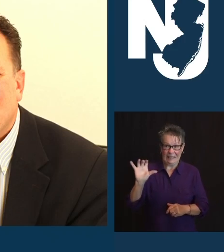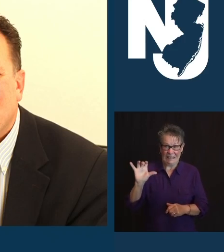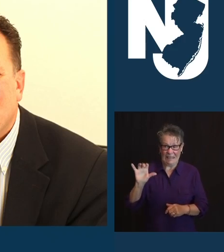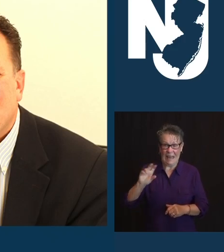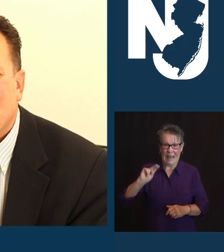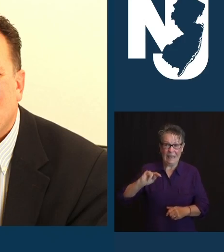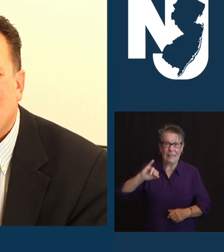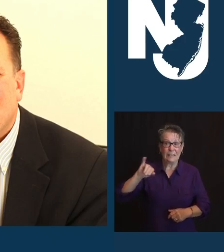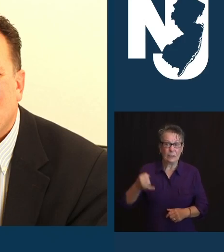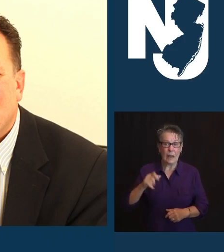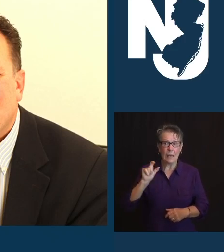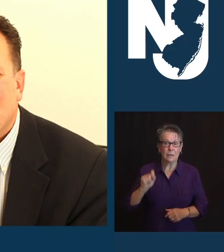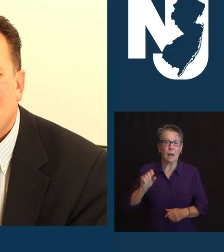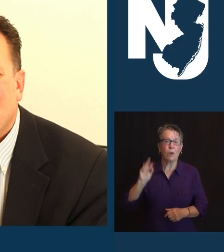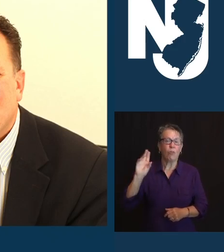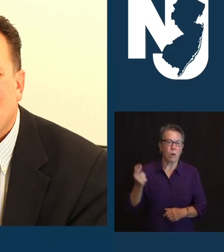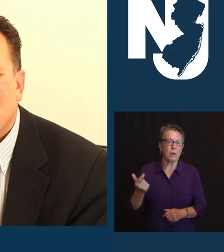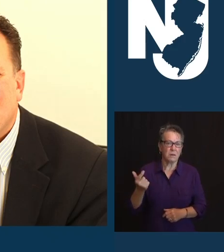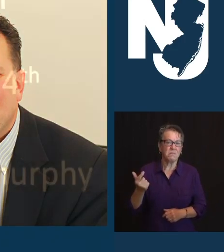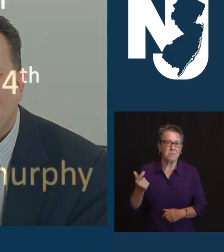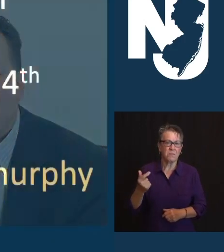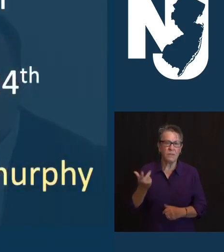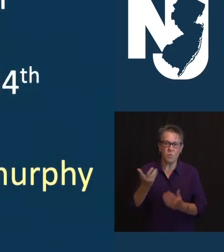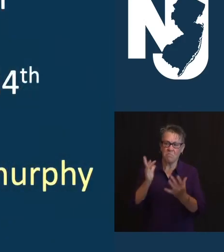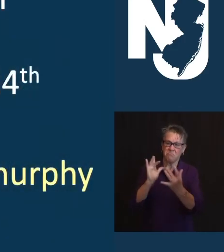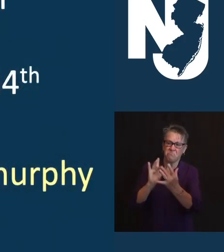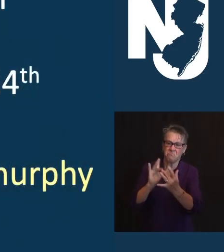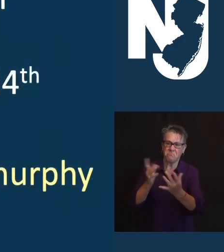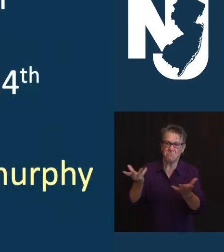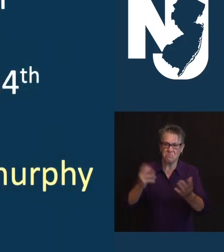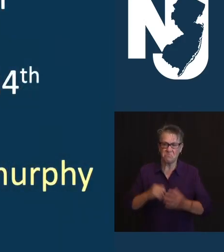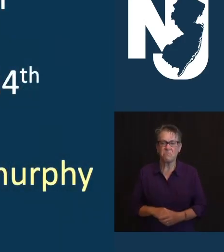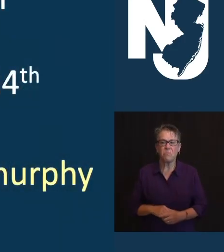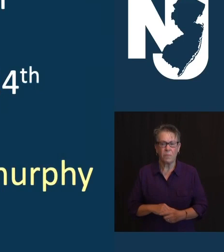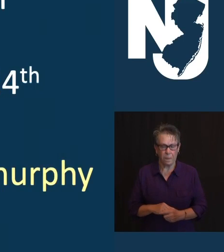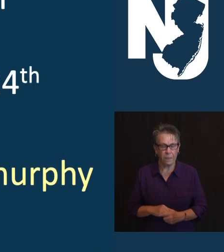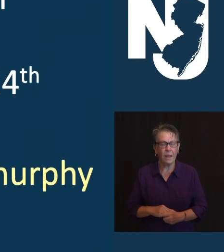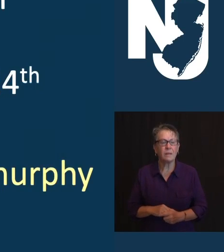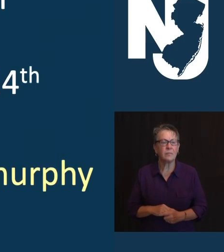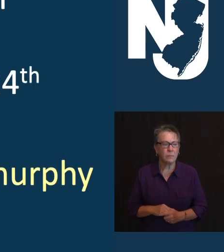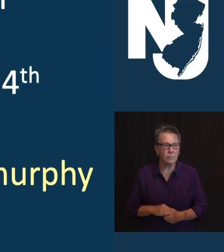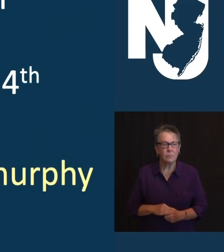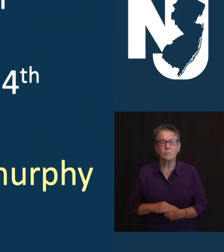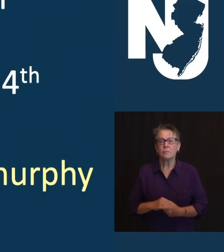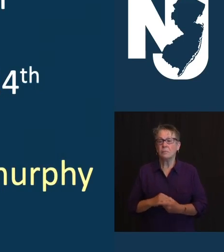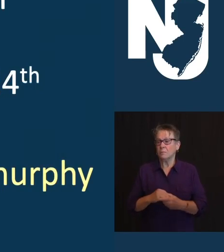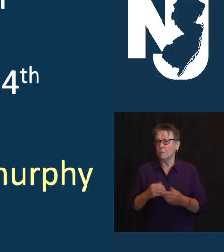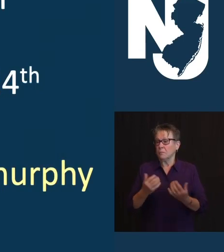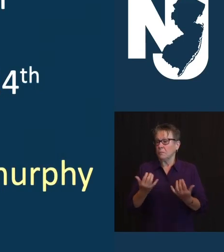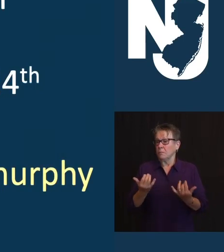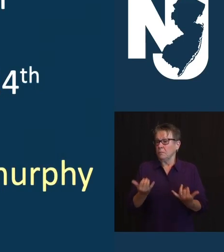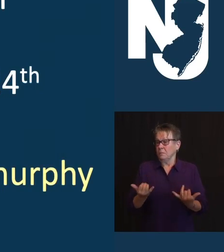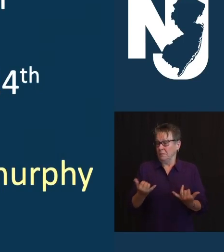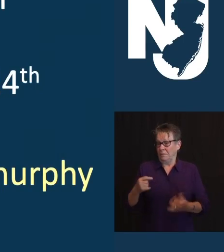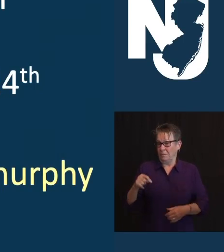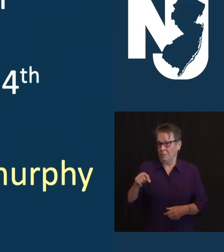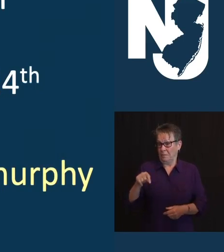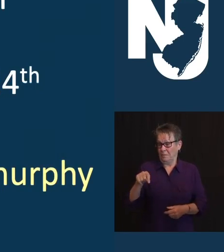973-623-5080. And finally, for today, a program note that this Thursday morning, I will be hosting a Facebook